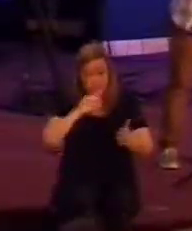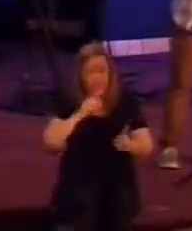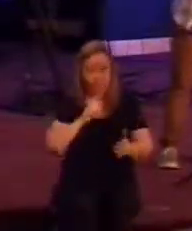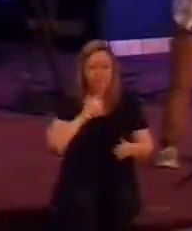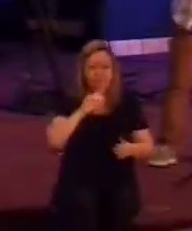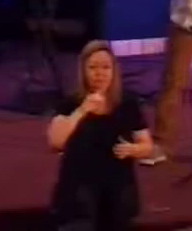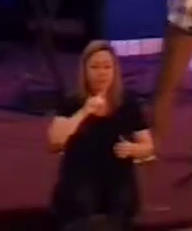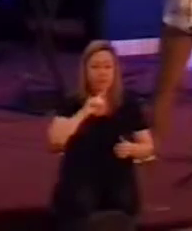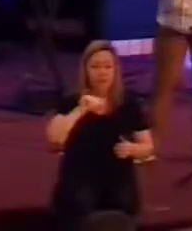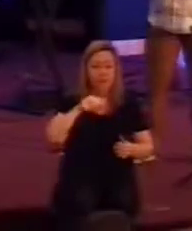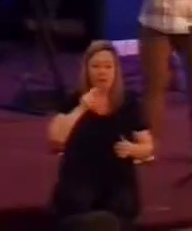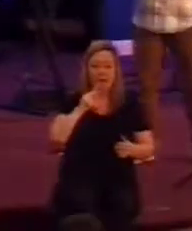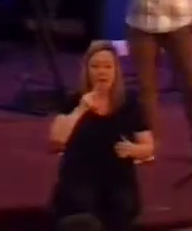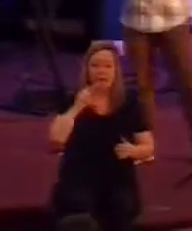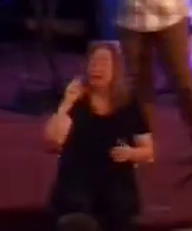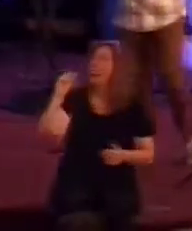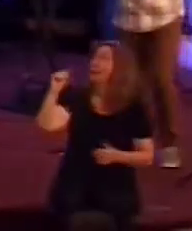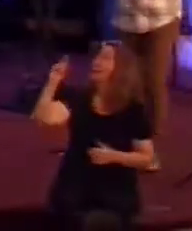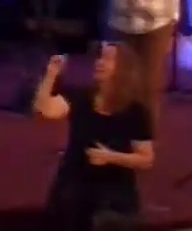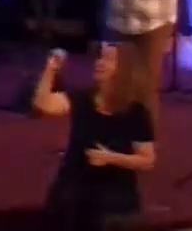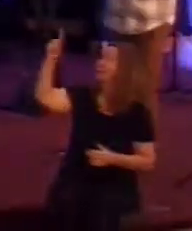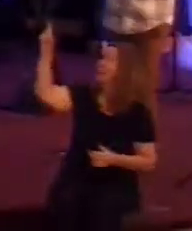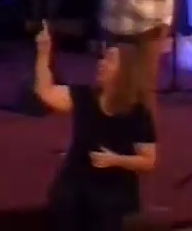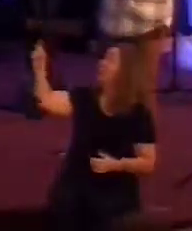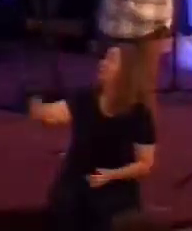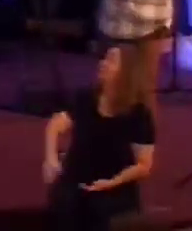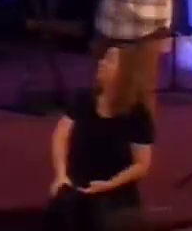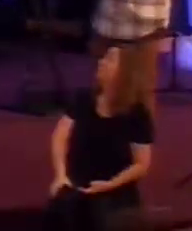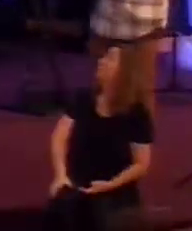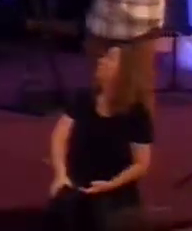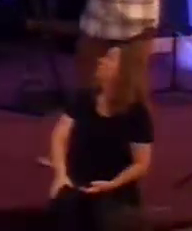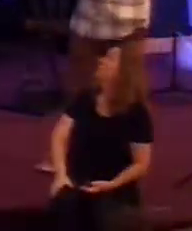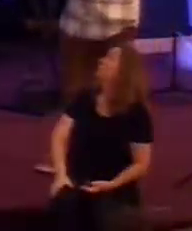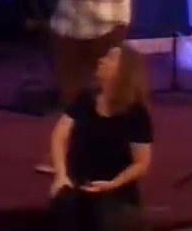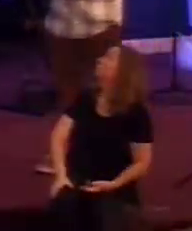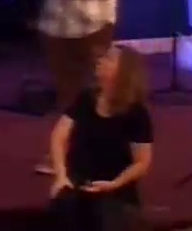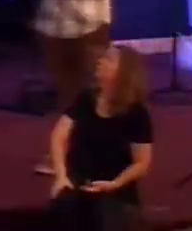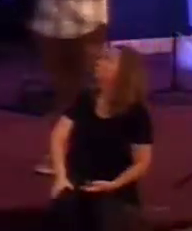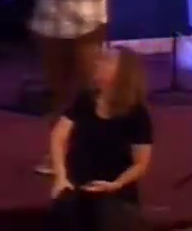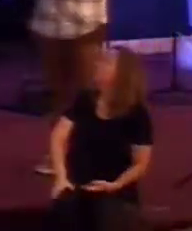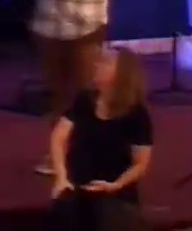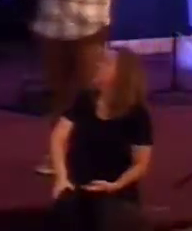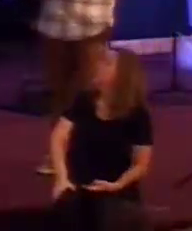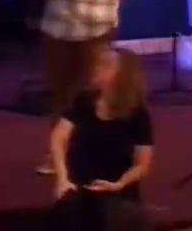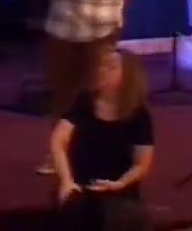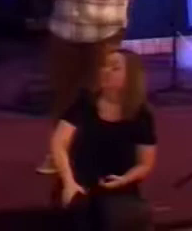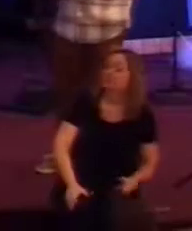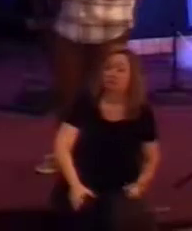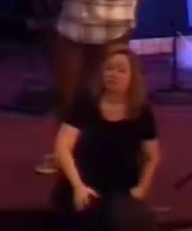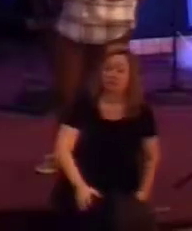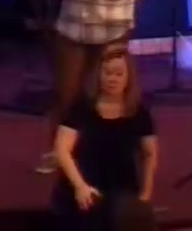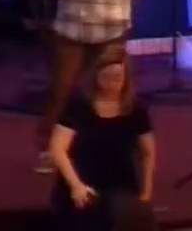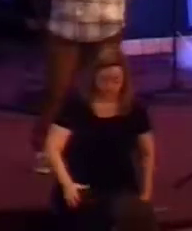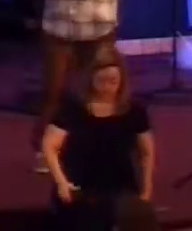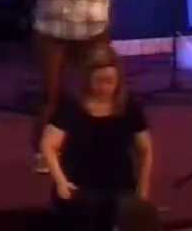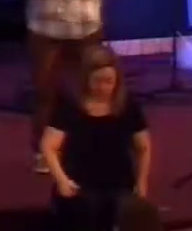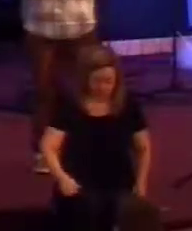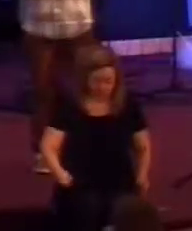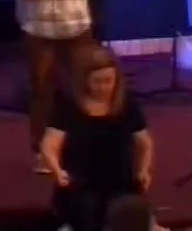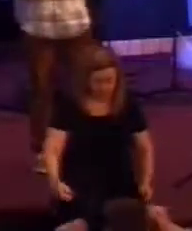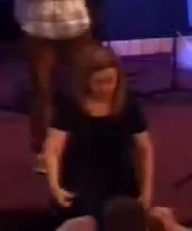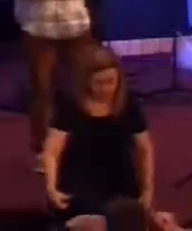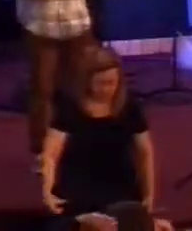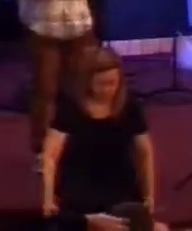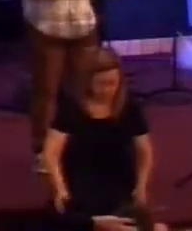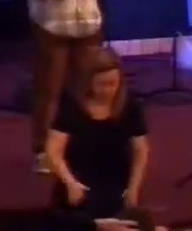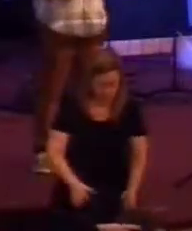this: justifying faith is faith in God and in what he has done and promises to do. Rather than a reliance